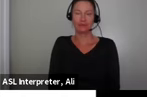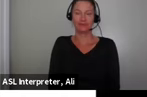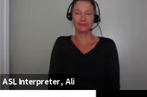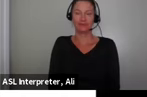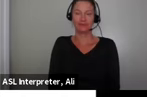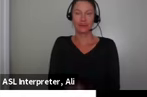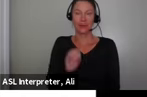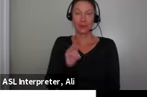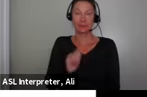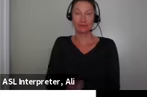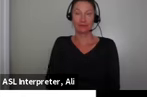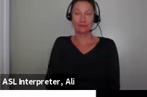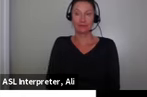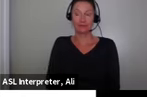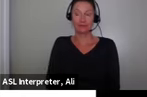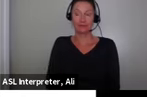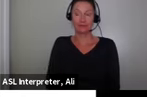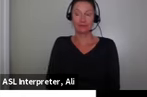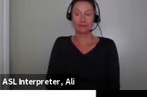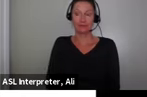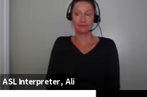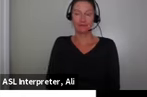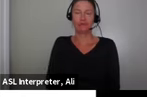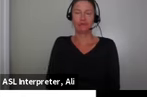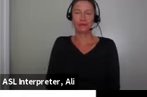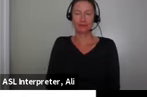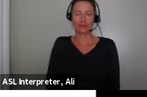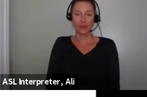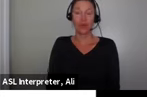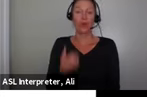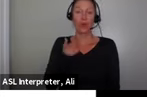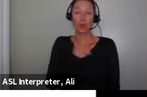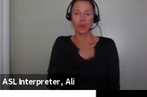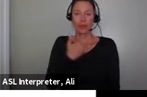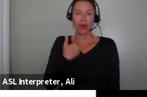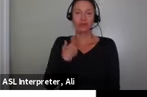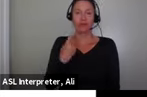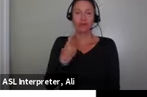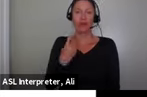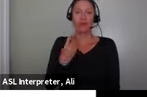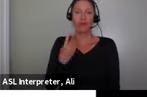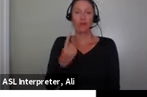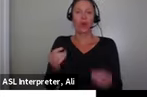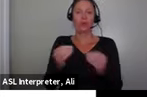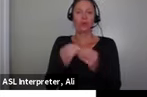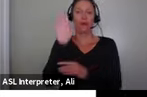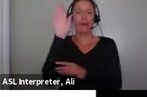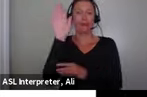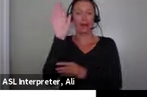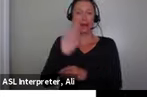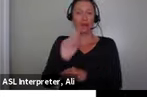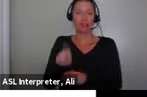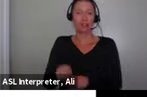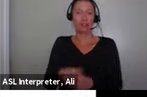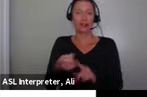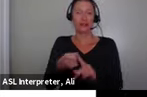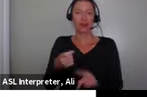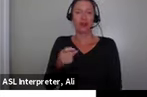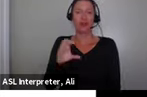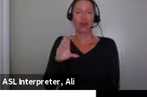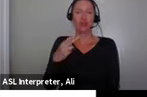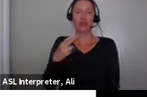Okay. Seeing no more, oh, we do have a hand raised, final hand raised. All right, let's take one more question from